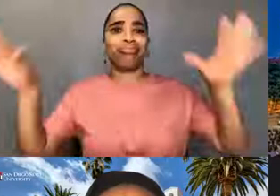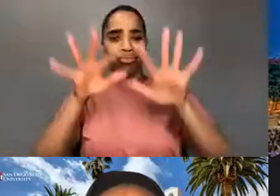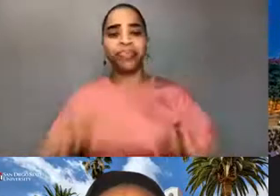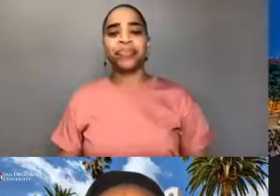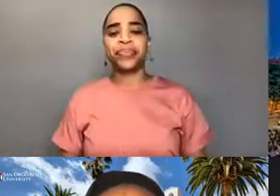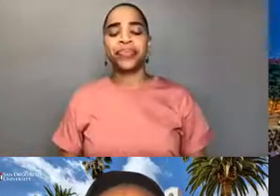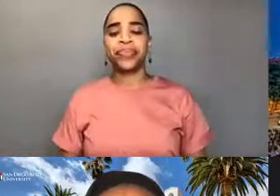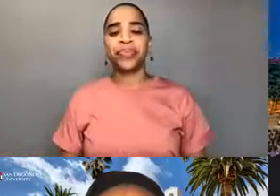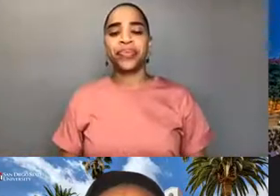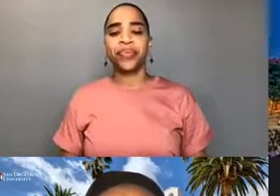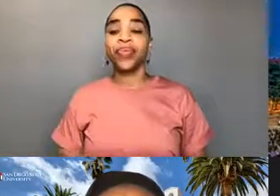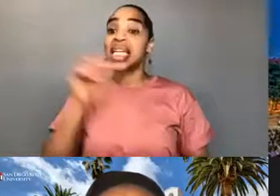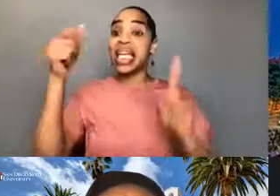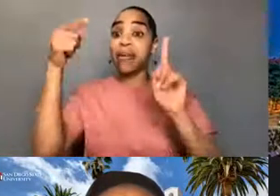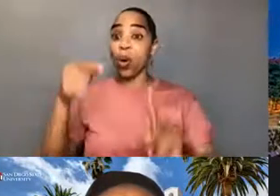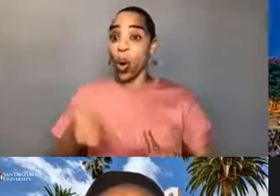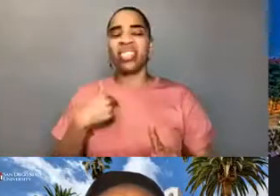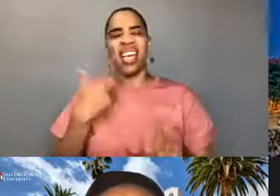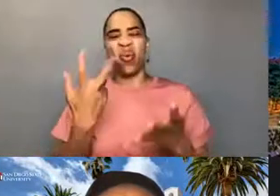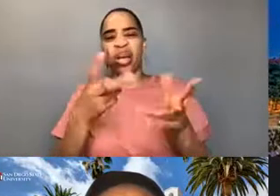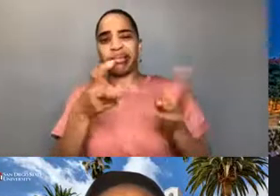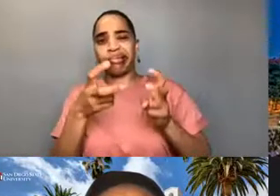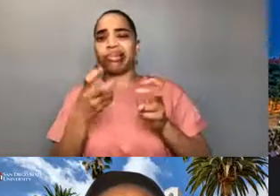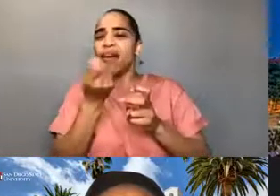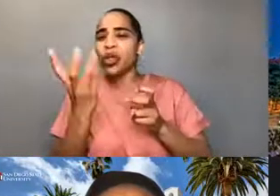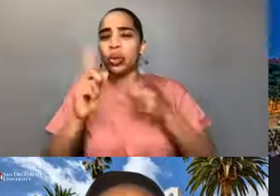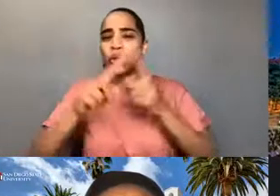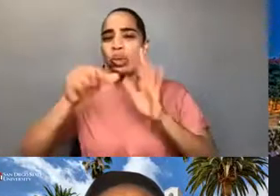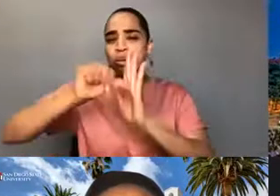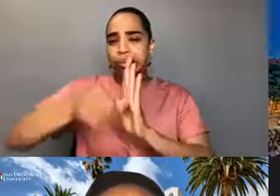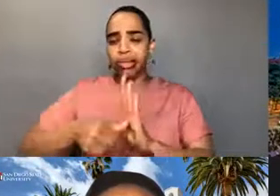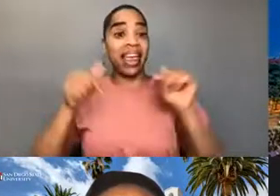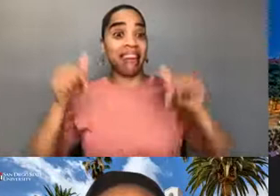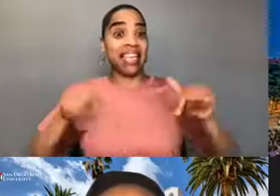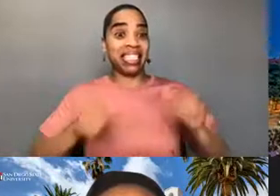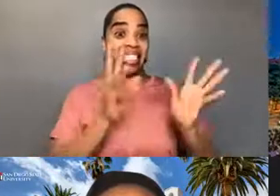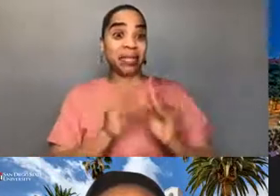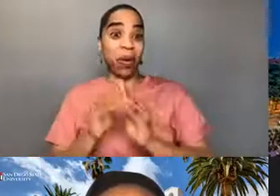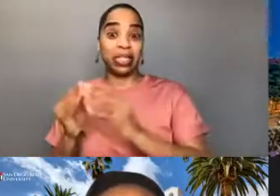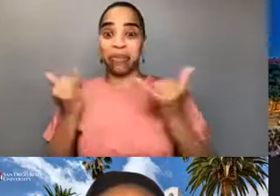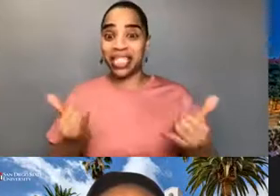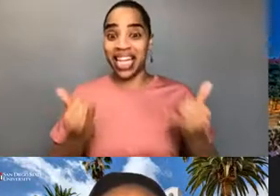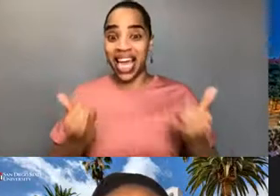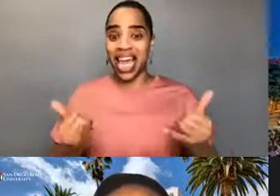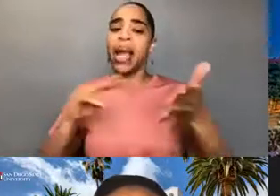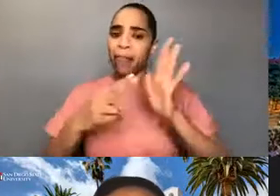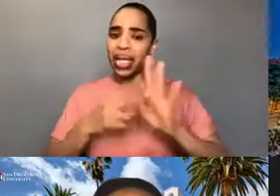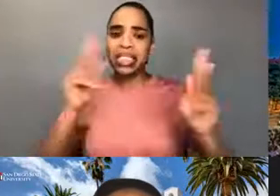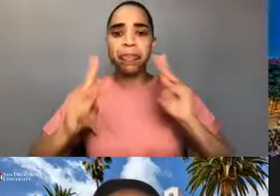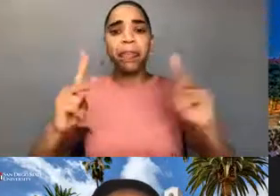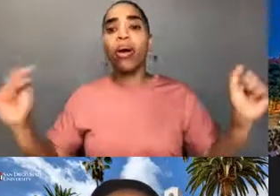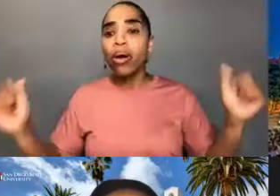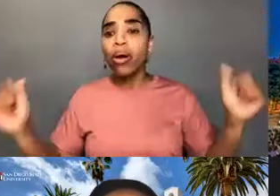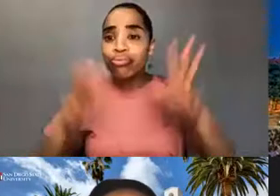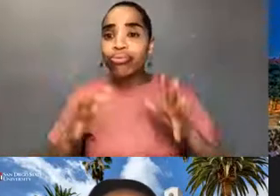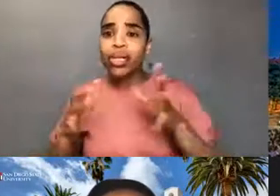out of those 10 points that I can highlight right now. The first is this symposium. which is an opportunity for people to come together and